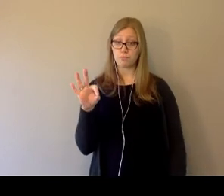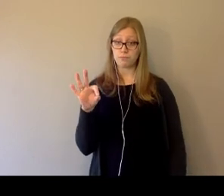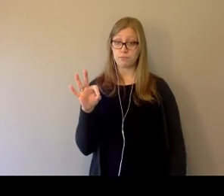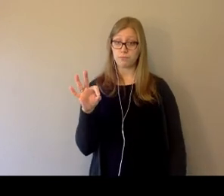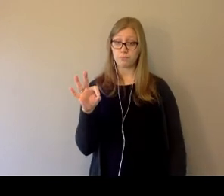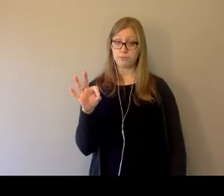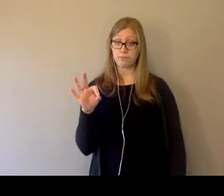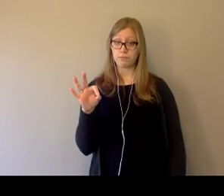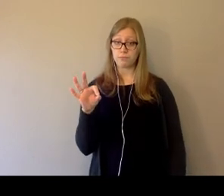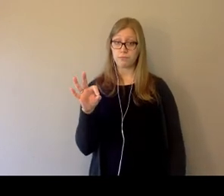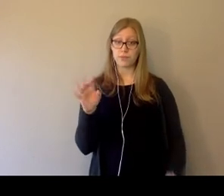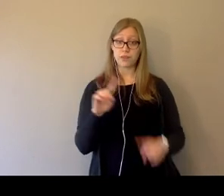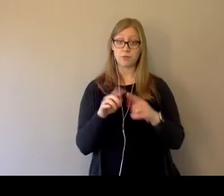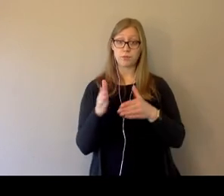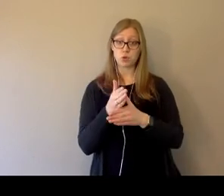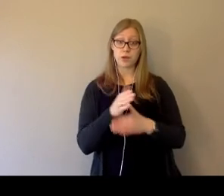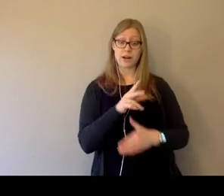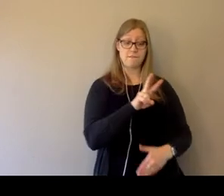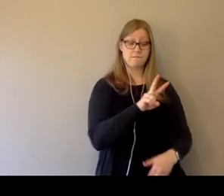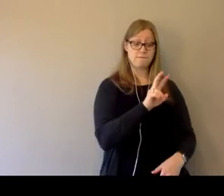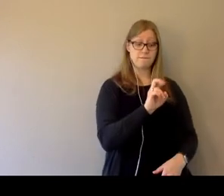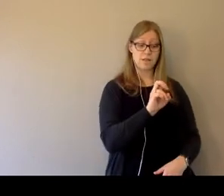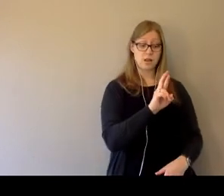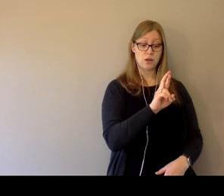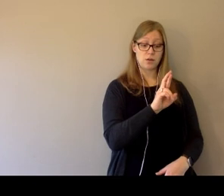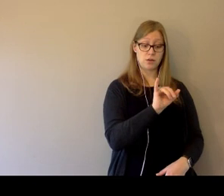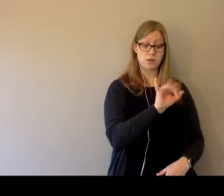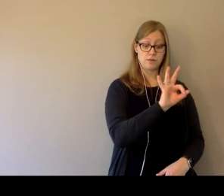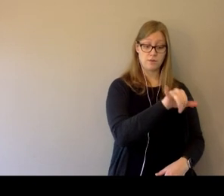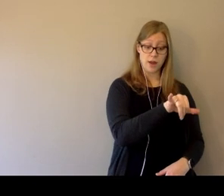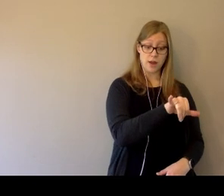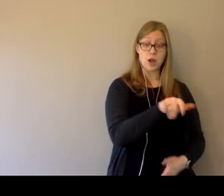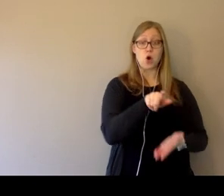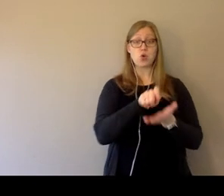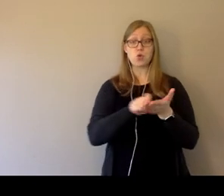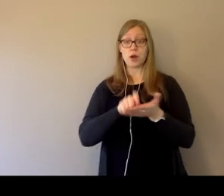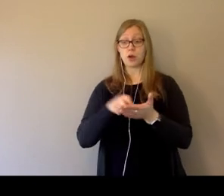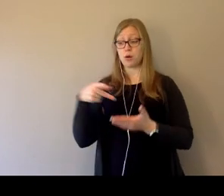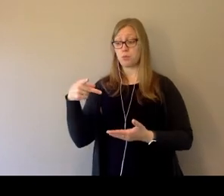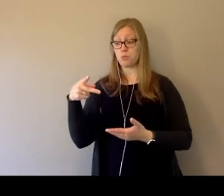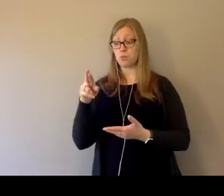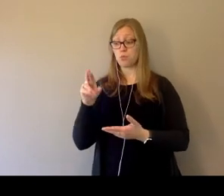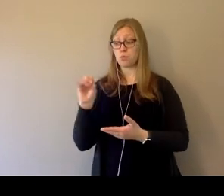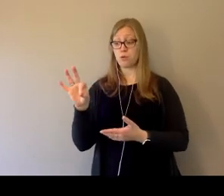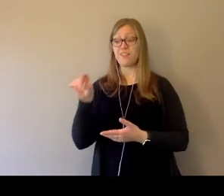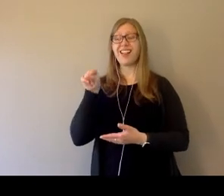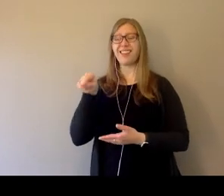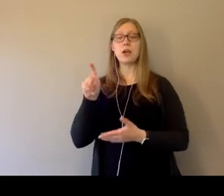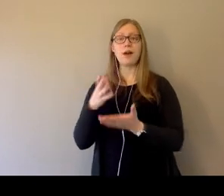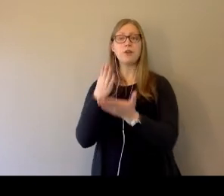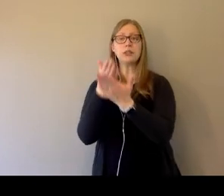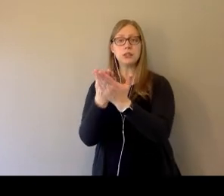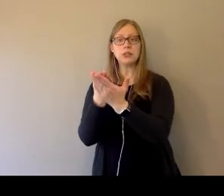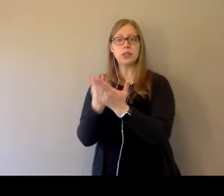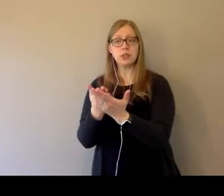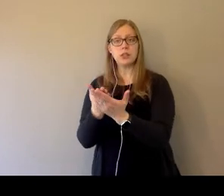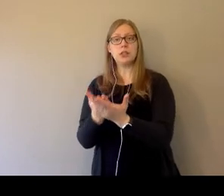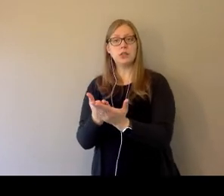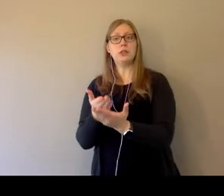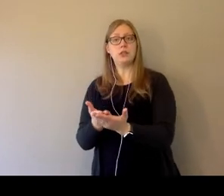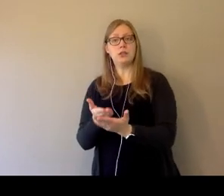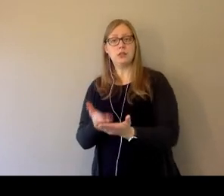is that we just have to justify each of our steps. And just as I look at this picture, notice we have